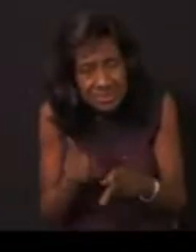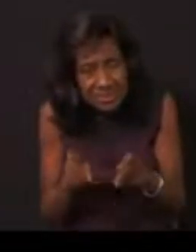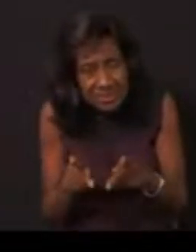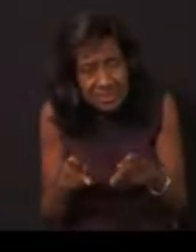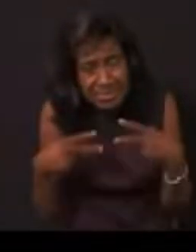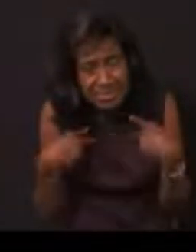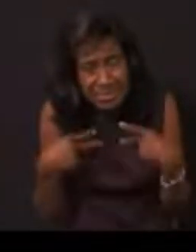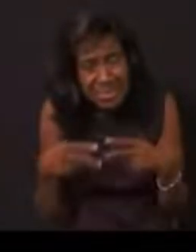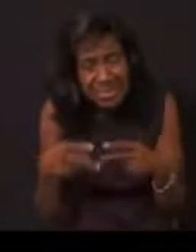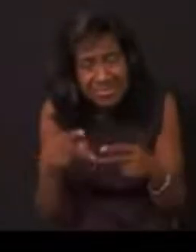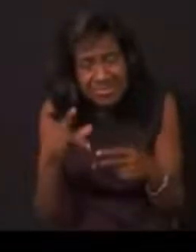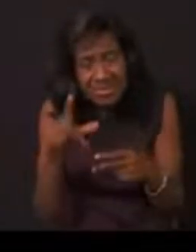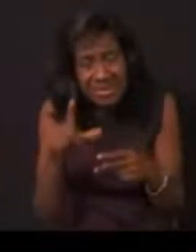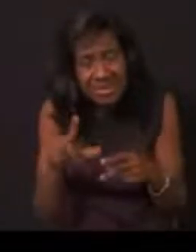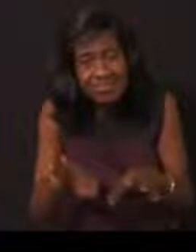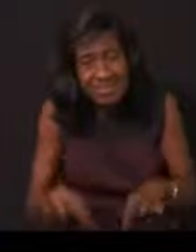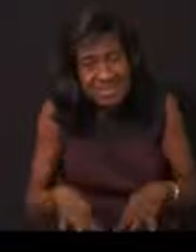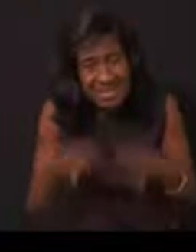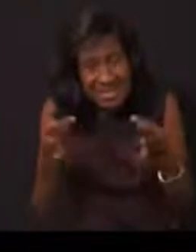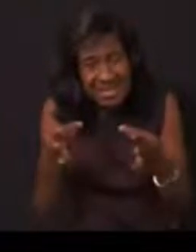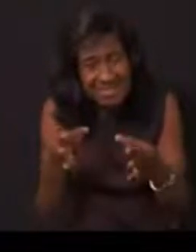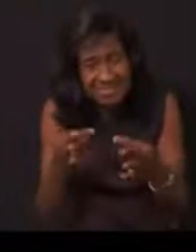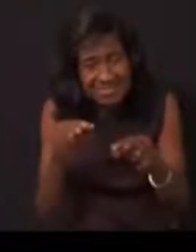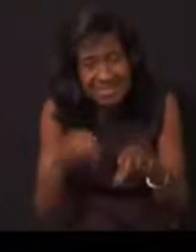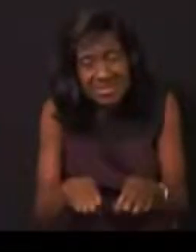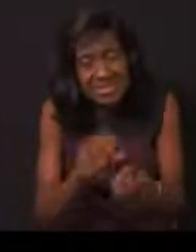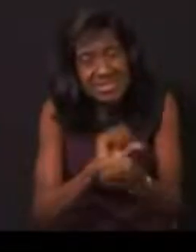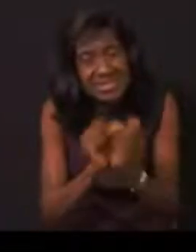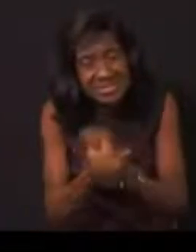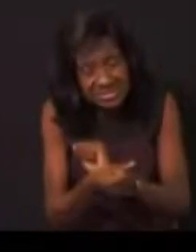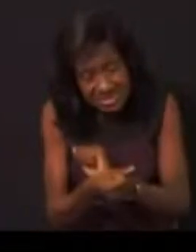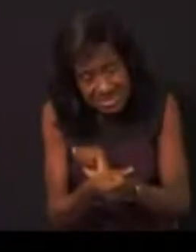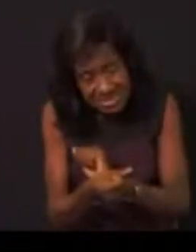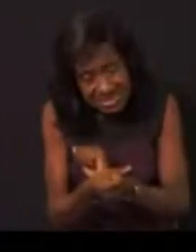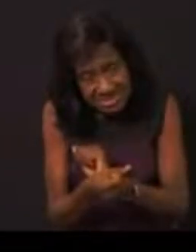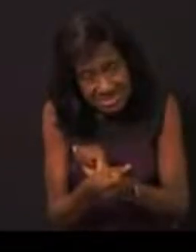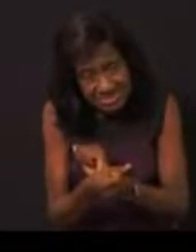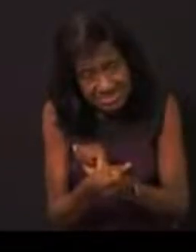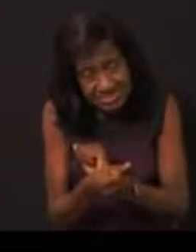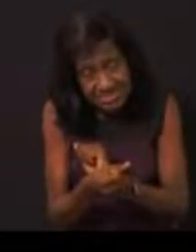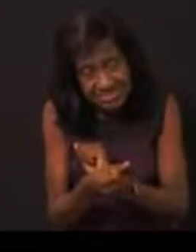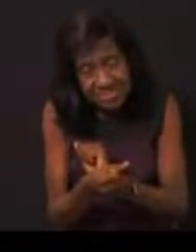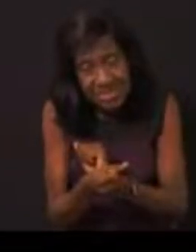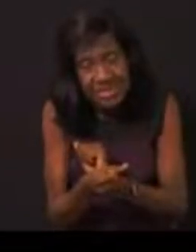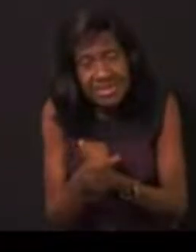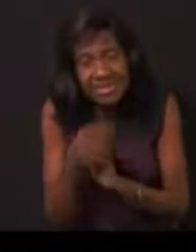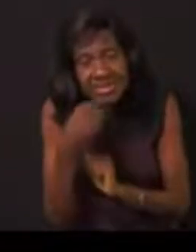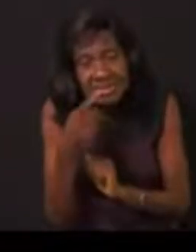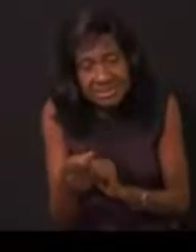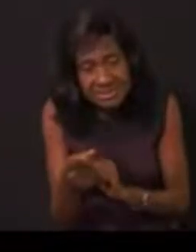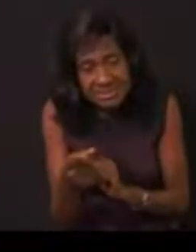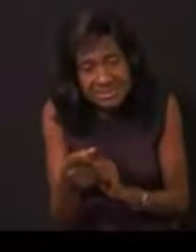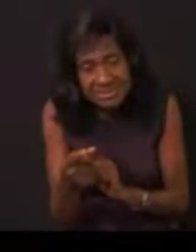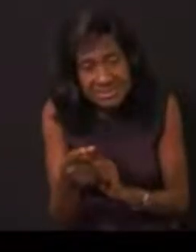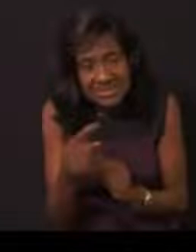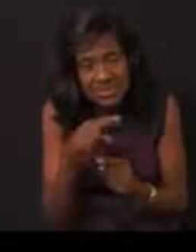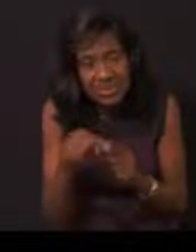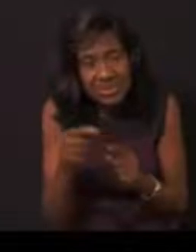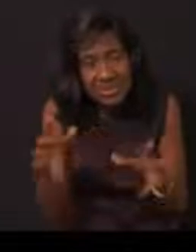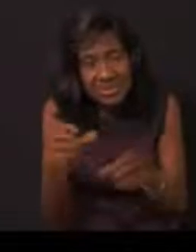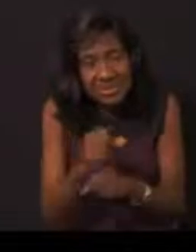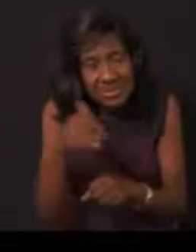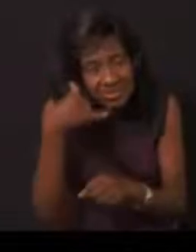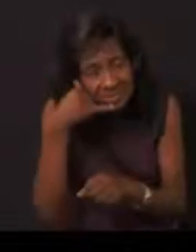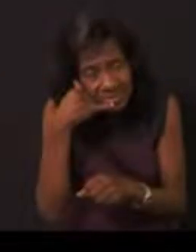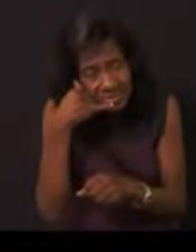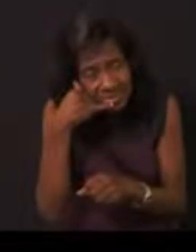an outbreak in a class. Your life can change one phone call, and we're letting you know as your public health specialist and as a government, we